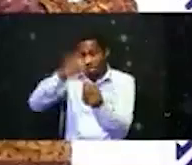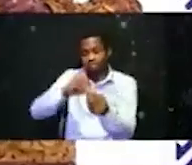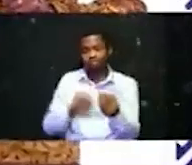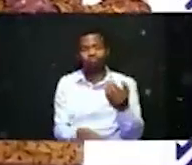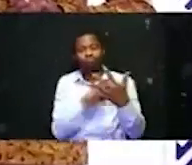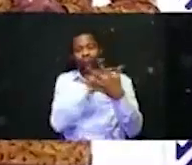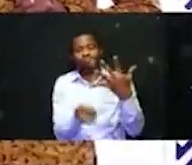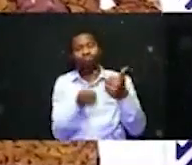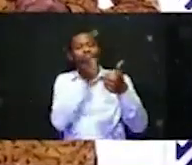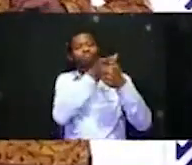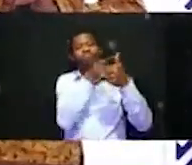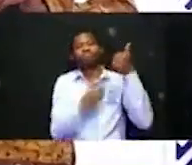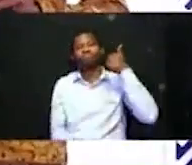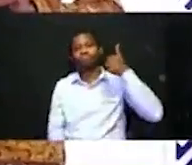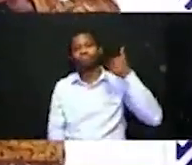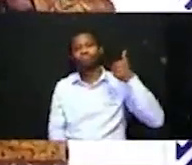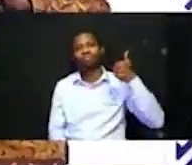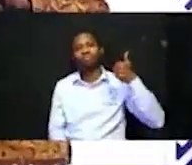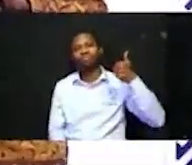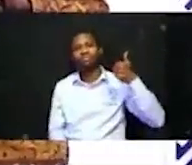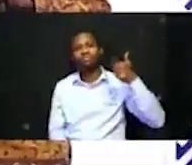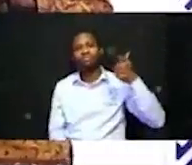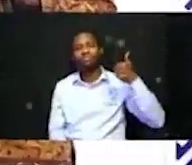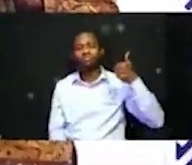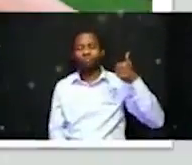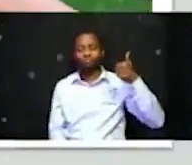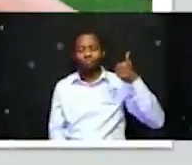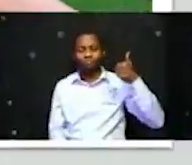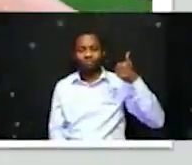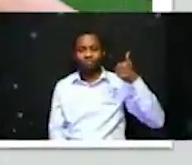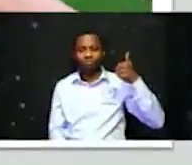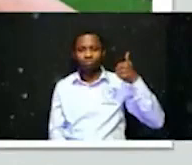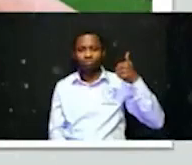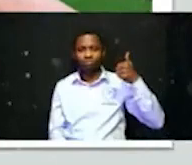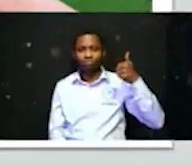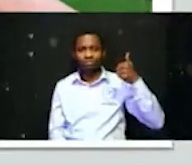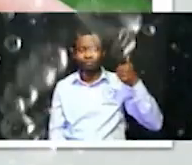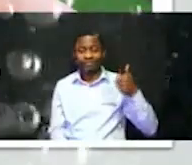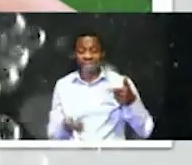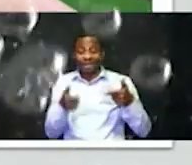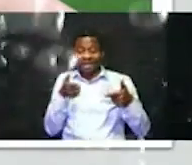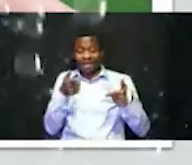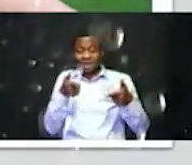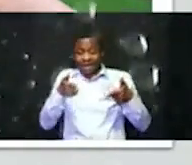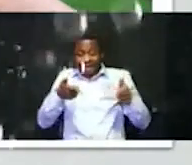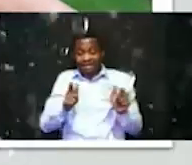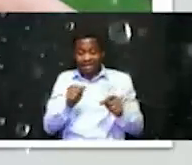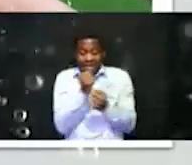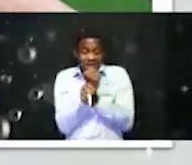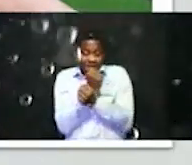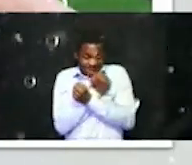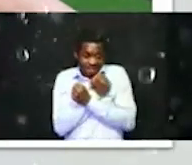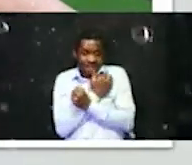Number one, let love and faithfulness invest your actions. Ma odo